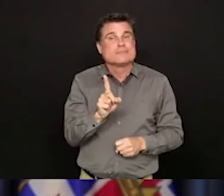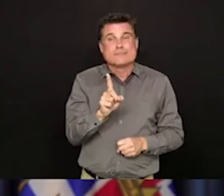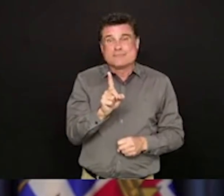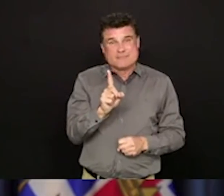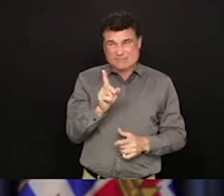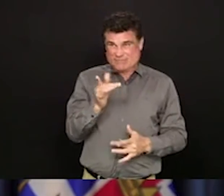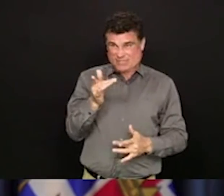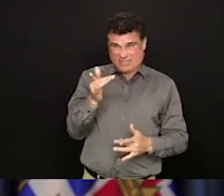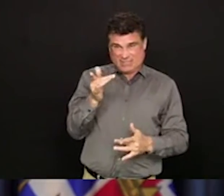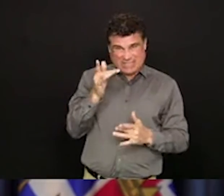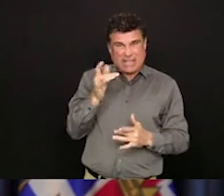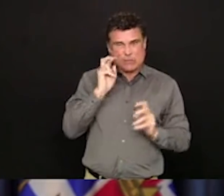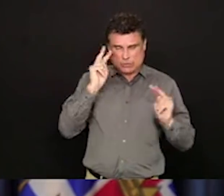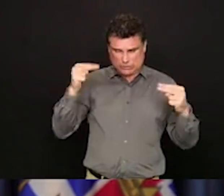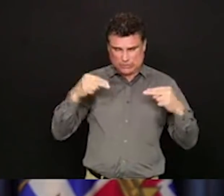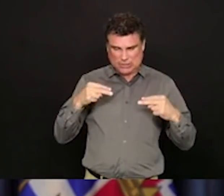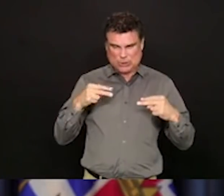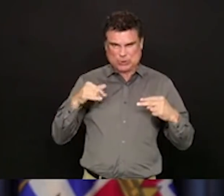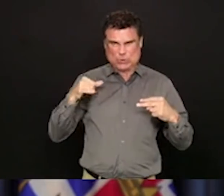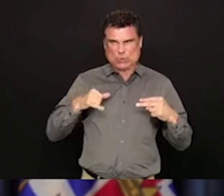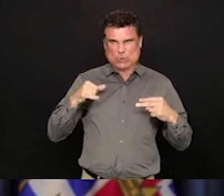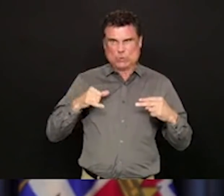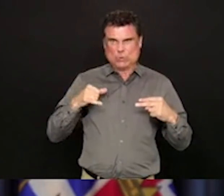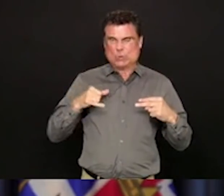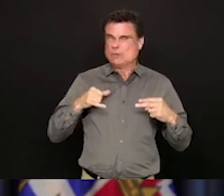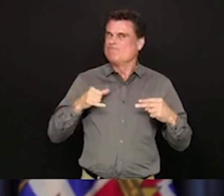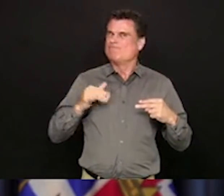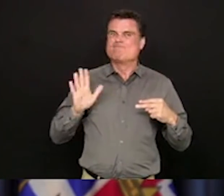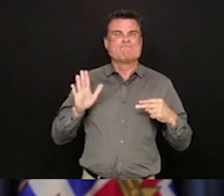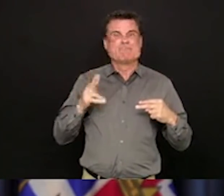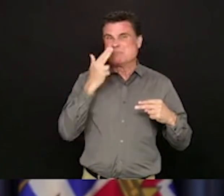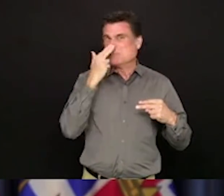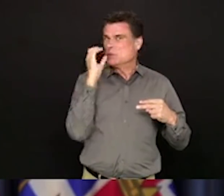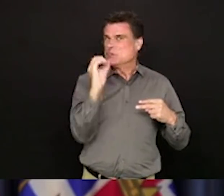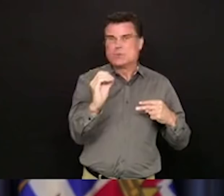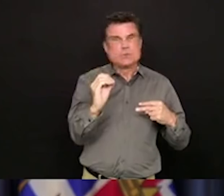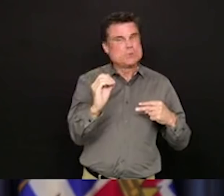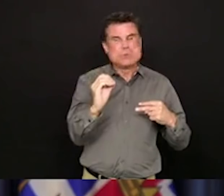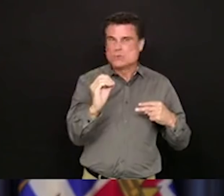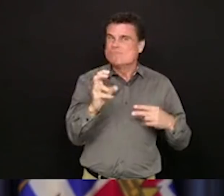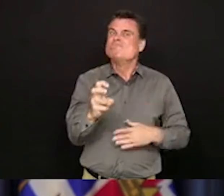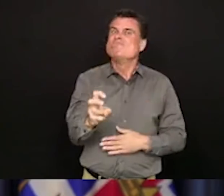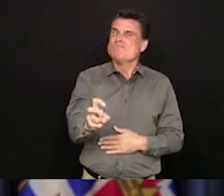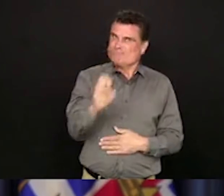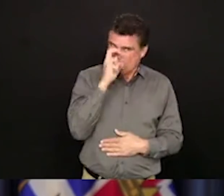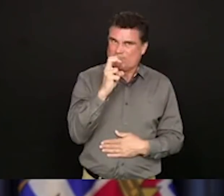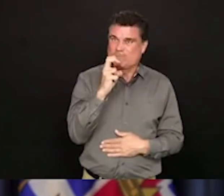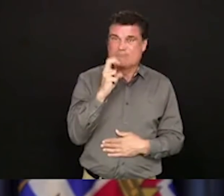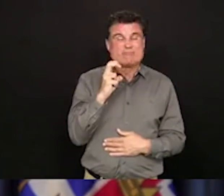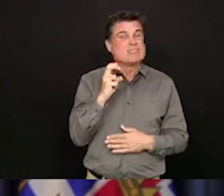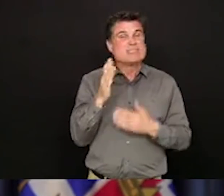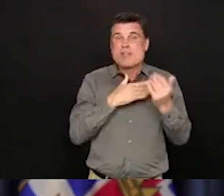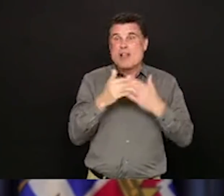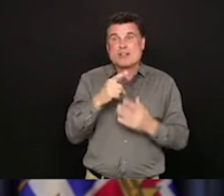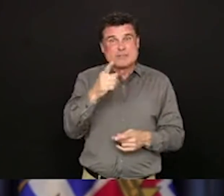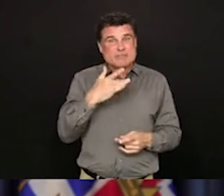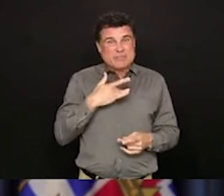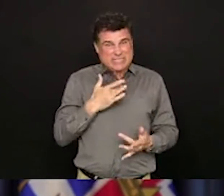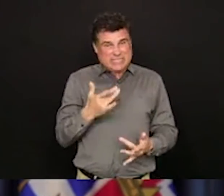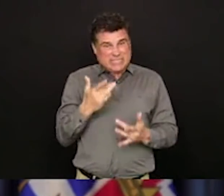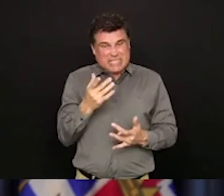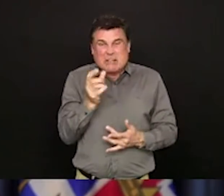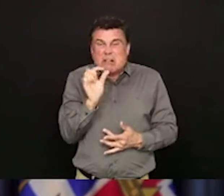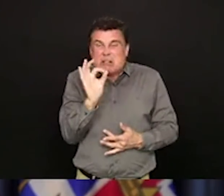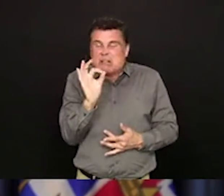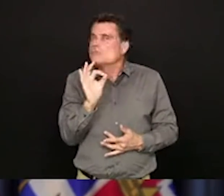they're sick. And this is going to be part of the new reality during this period of pandemic. Sometimes I think there's a sense that